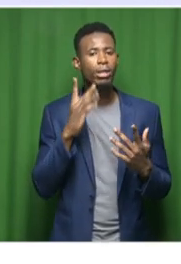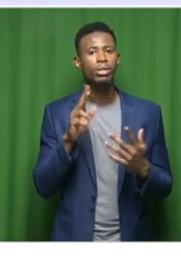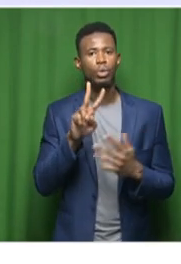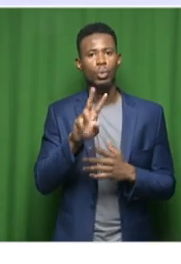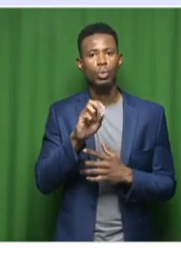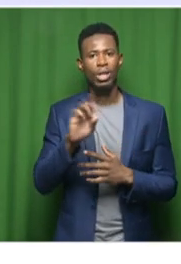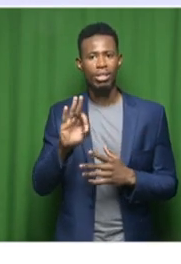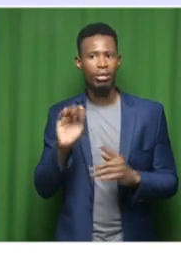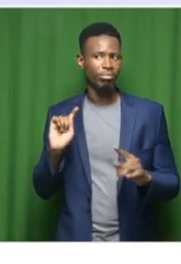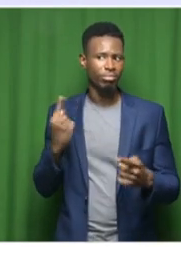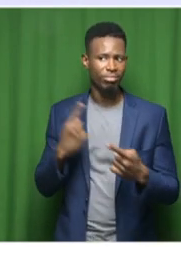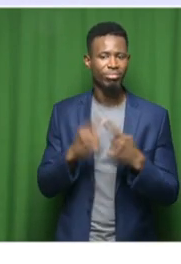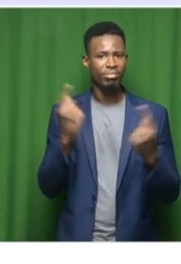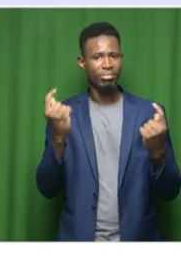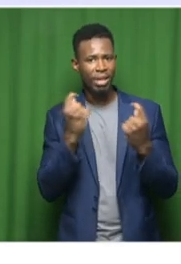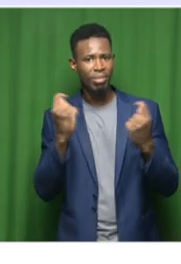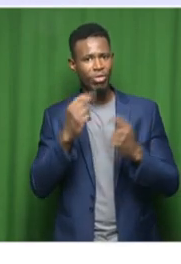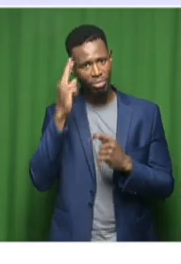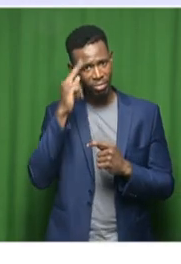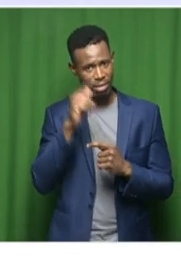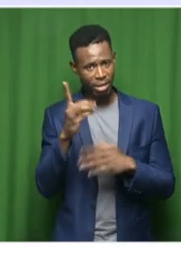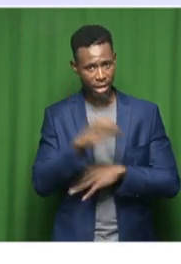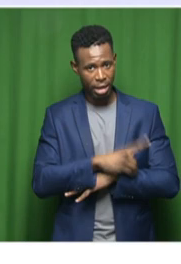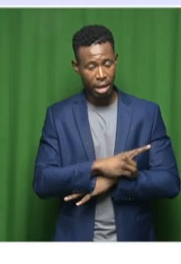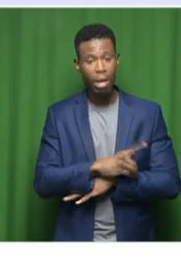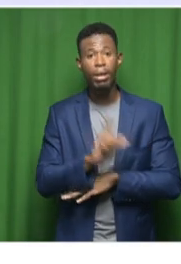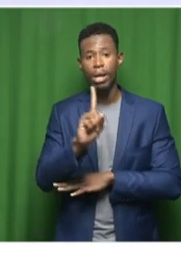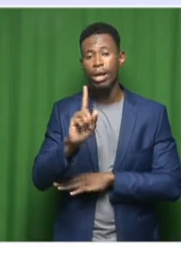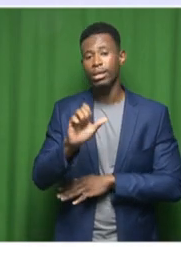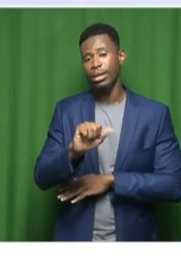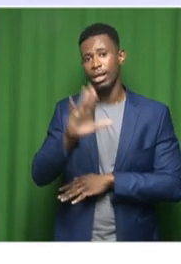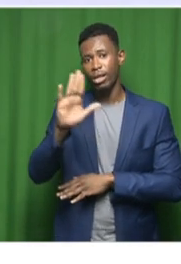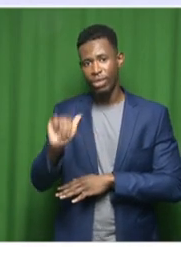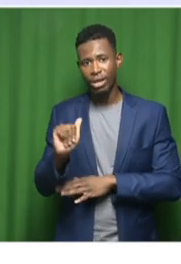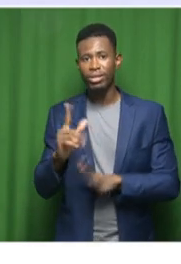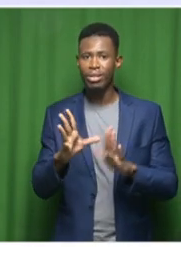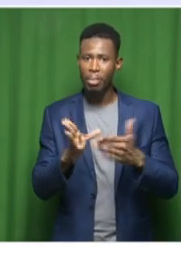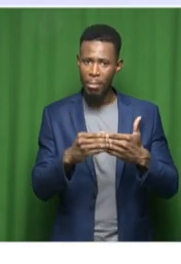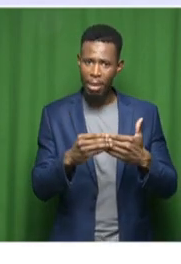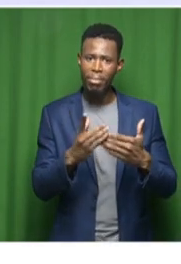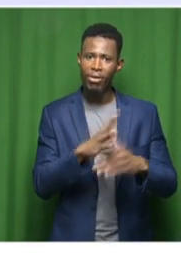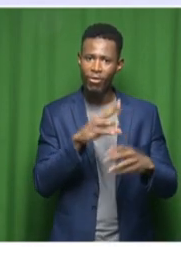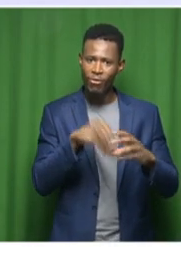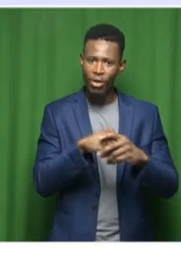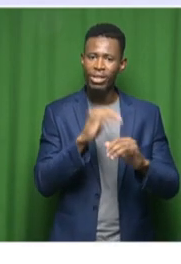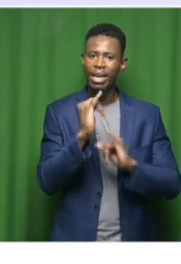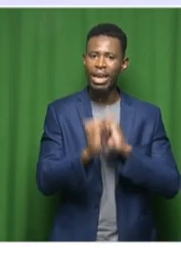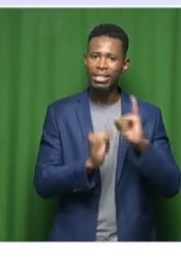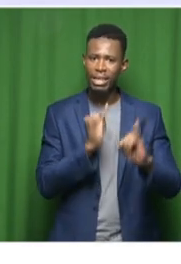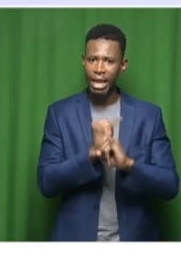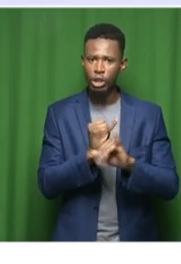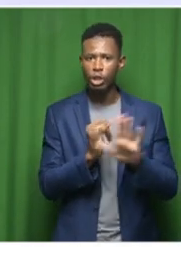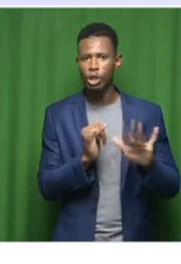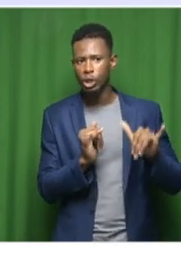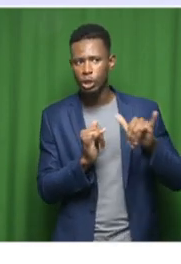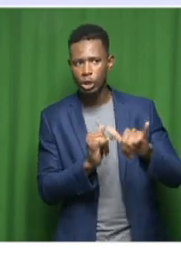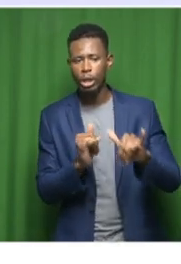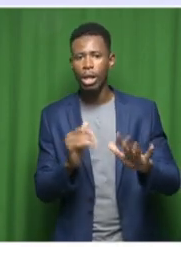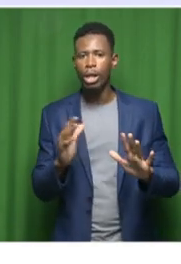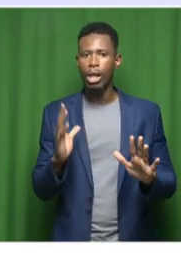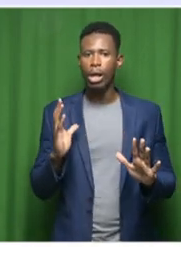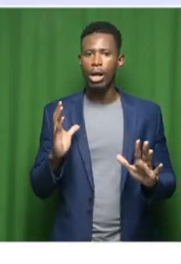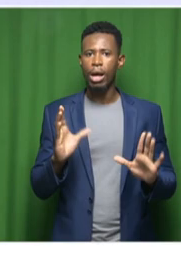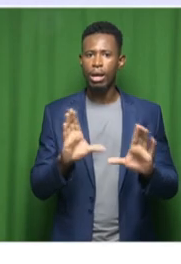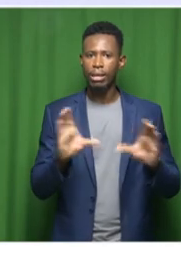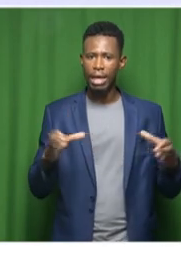But over and above that, South Africa is a member of the International Civil Aviation Council. And because of these